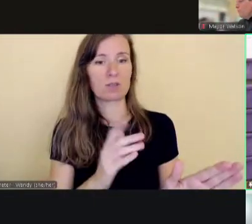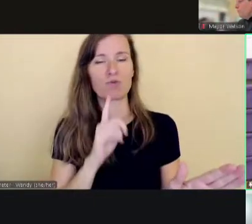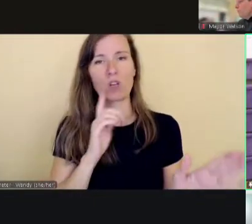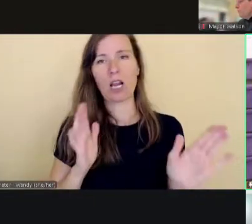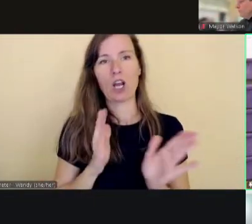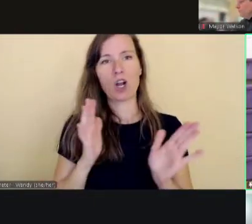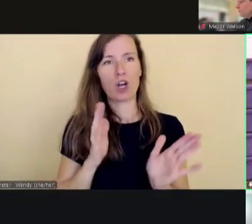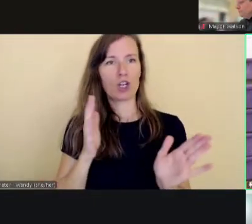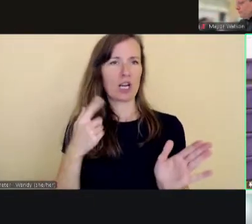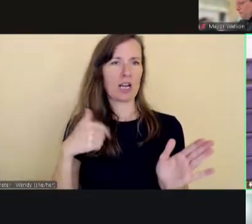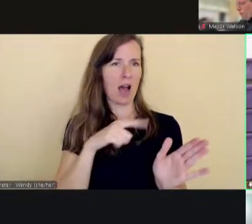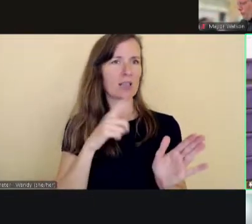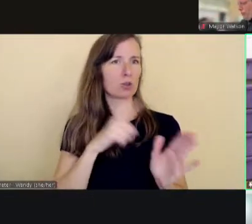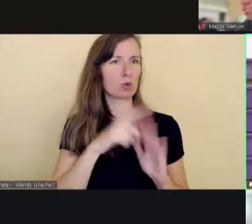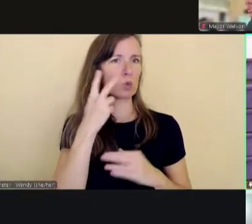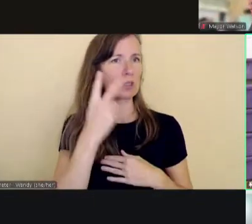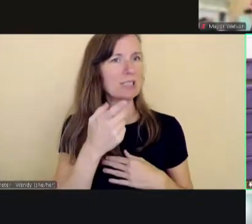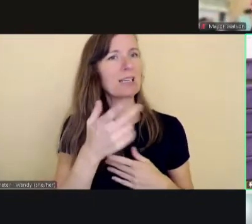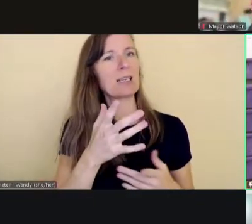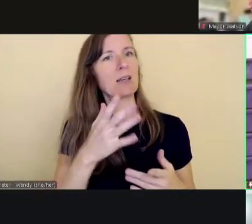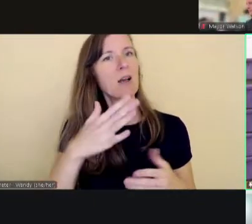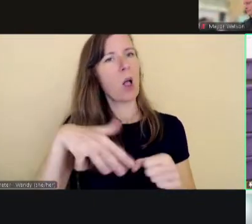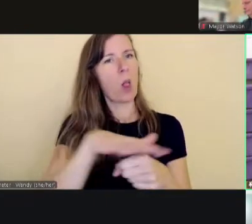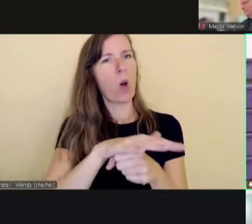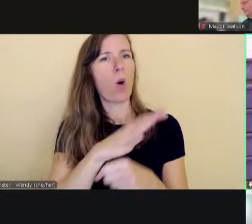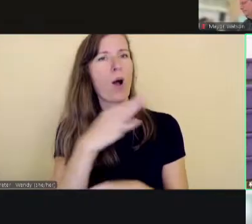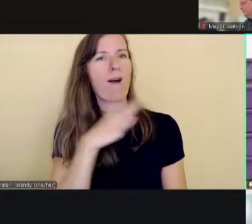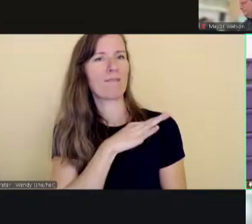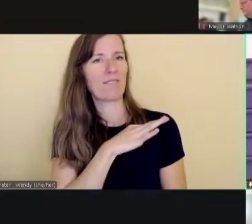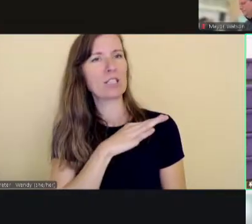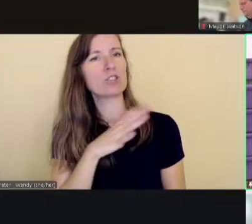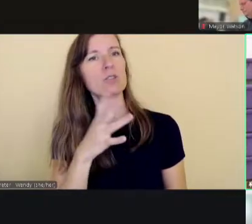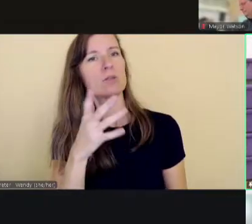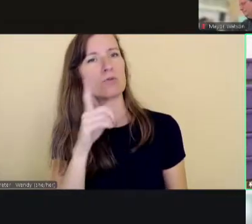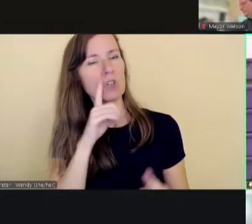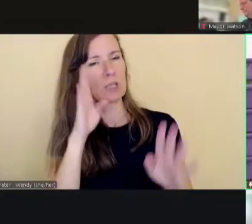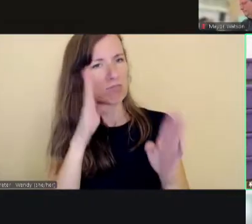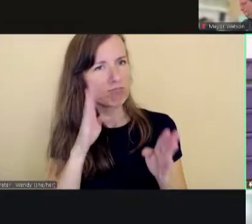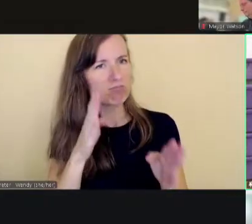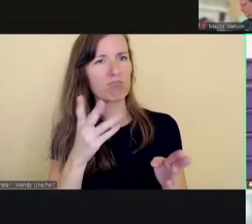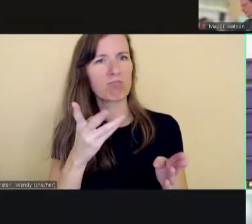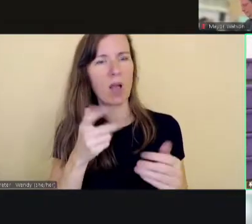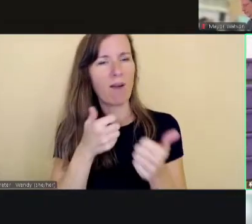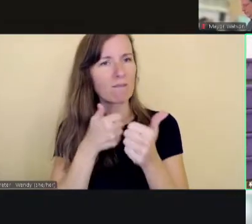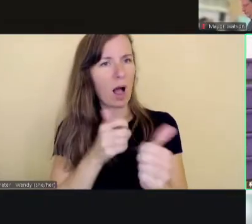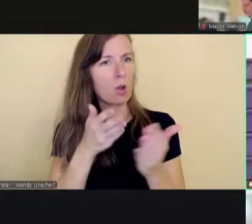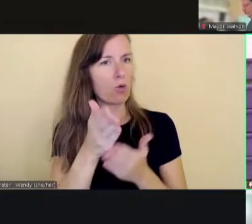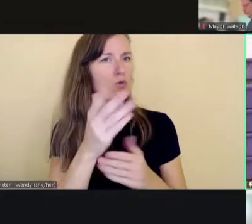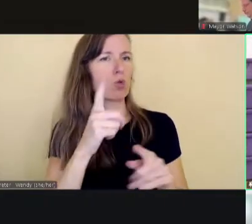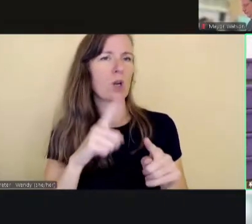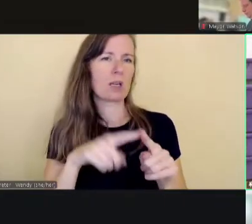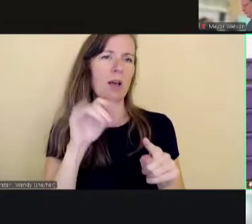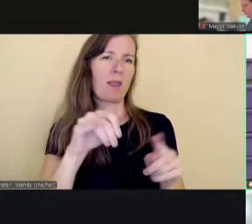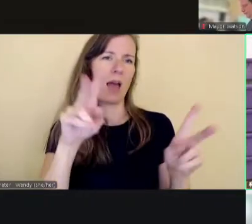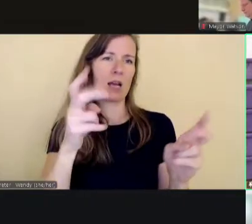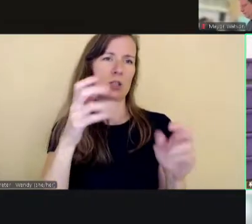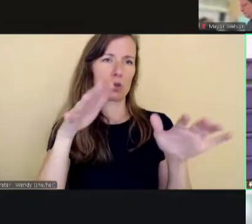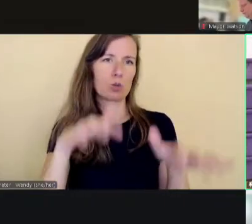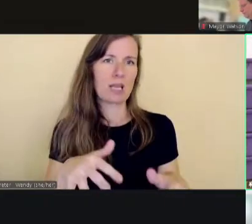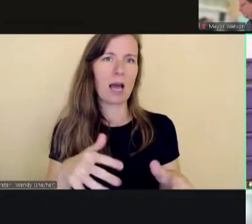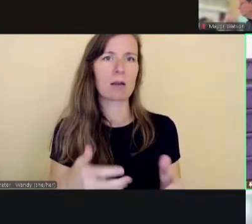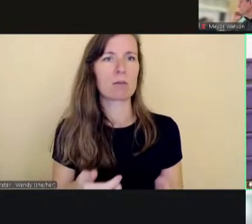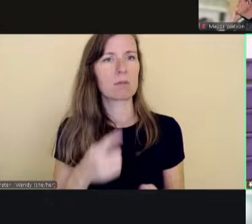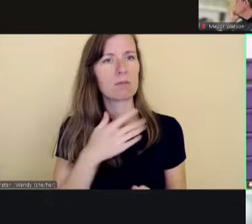concerns seriously and follow through until the matter is settled. Please extend our thanks to everyone involved in bringing this